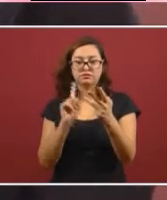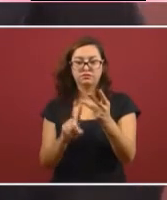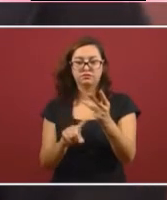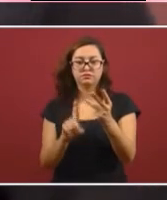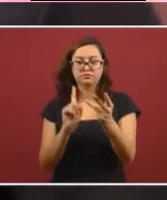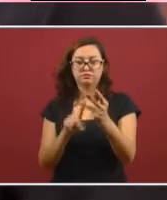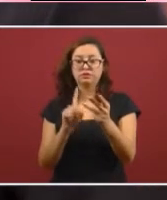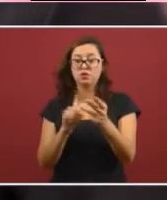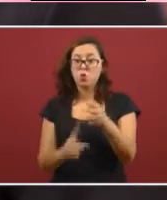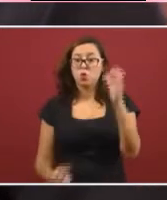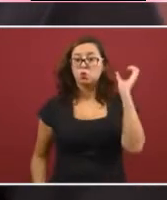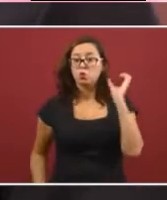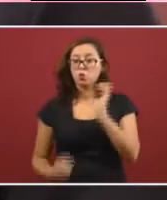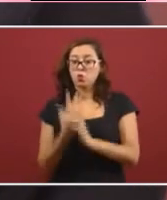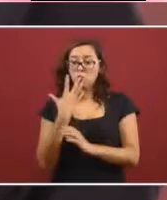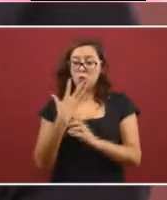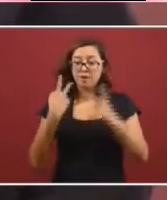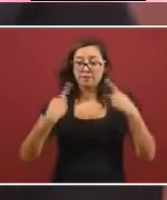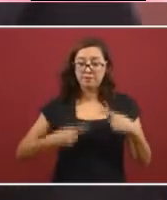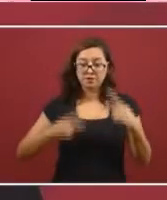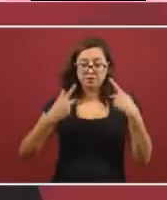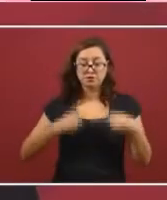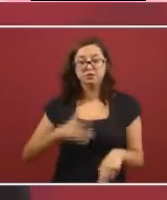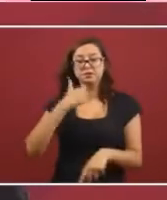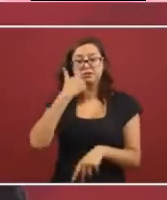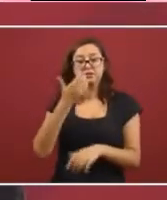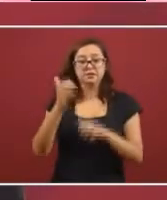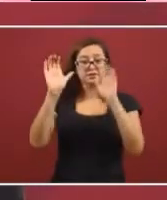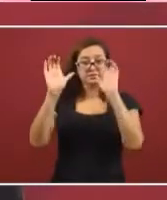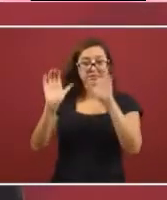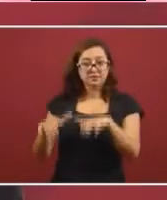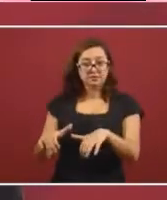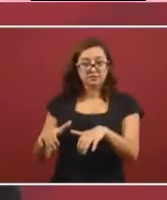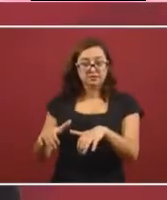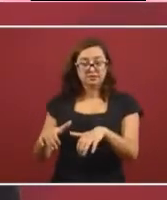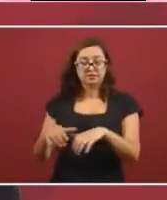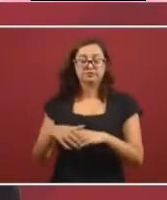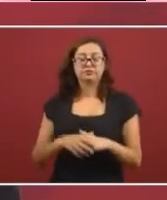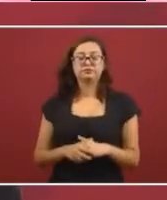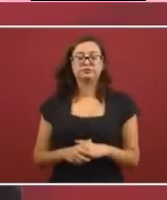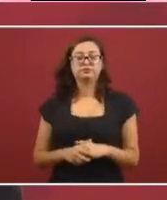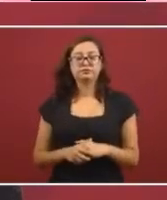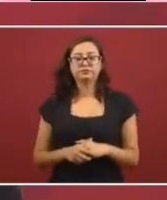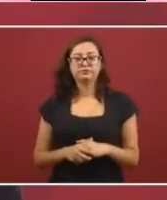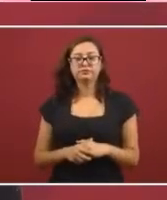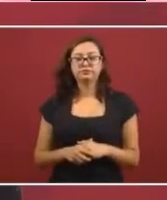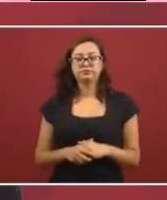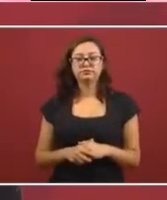New recruits, aspirantes,